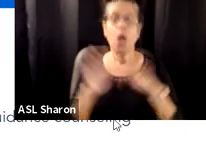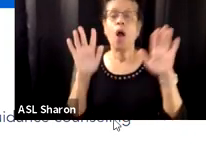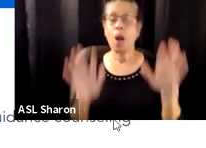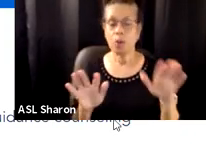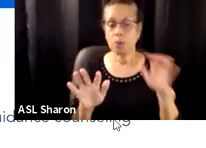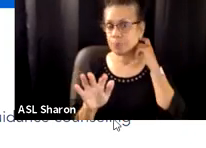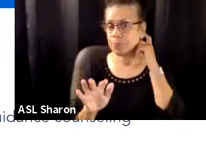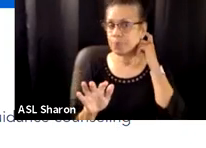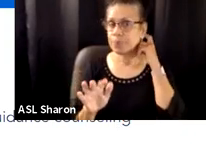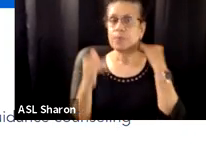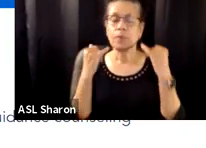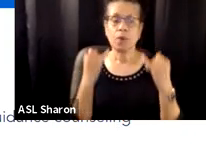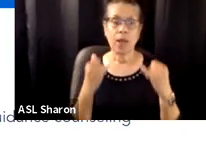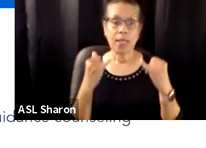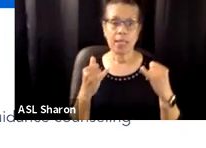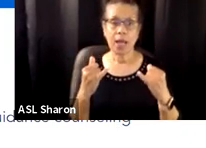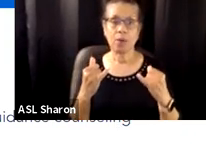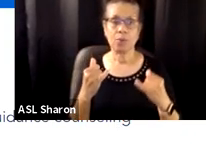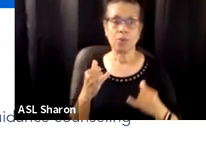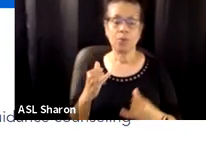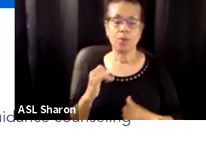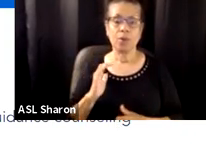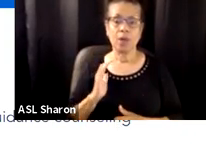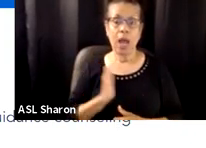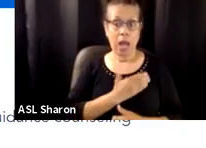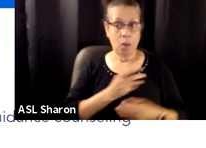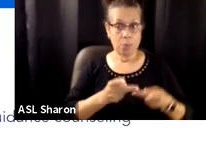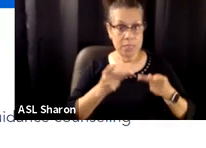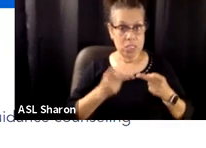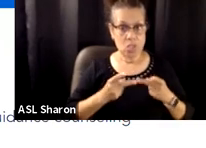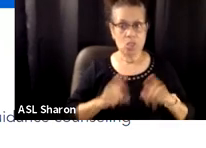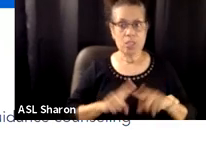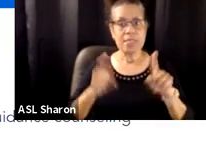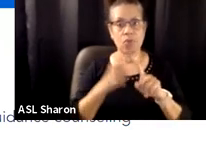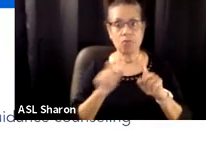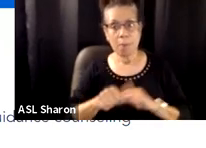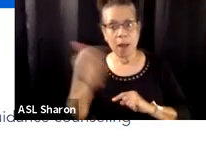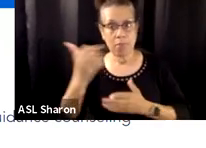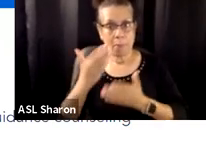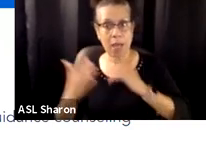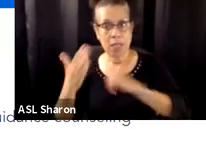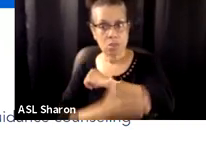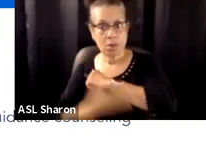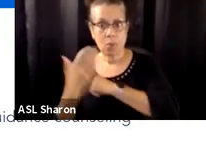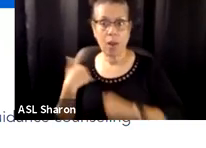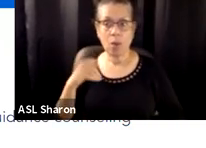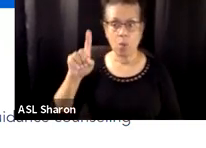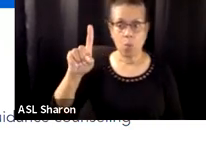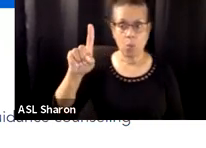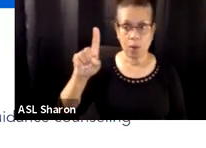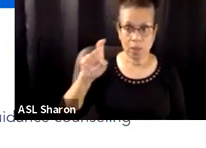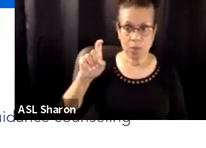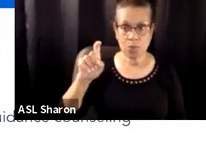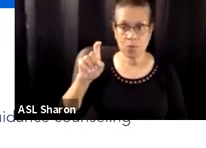we're in a different position than many of our other um school districts across the nation because of the 100 million three year